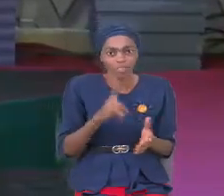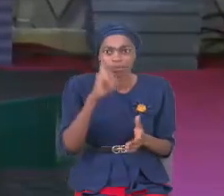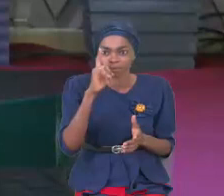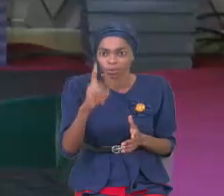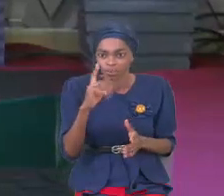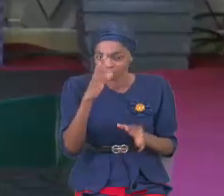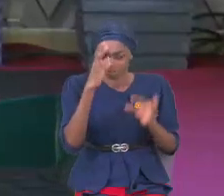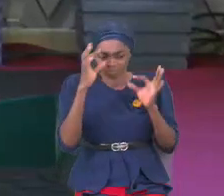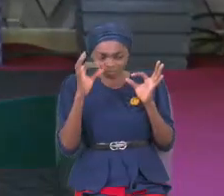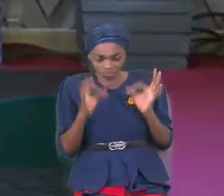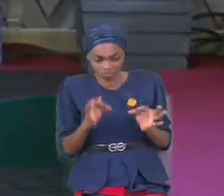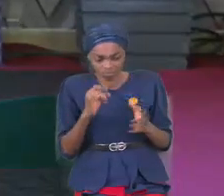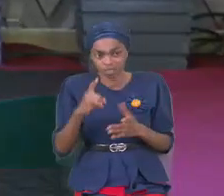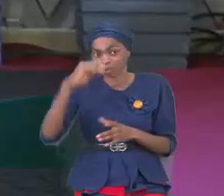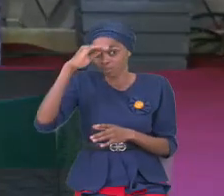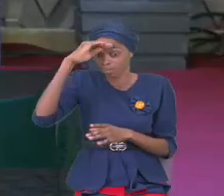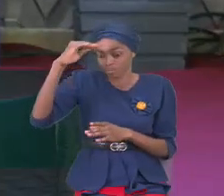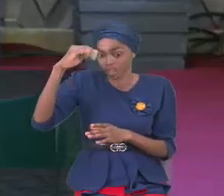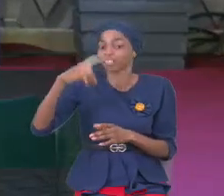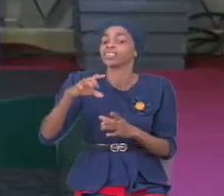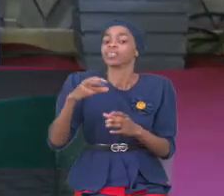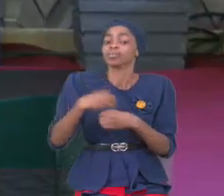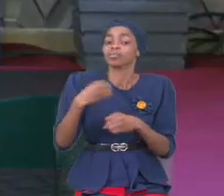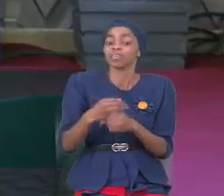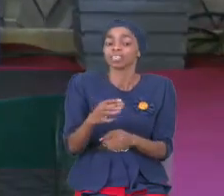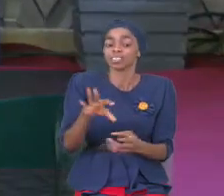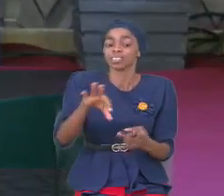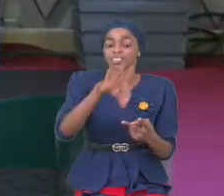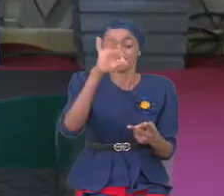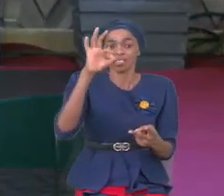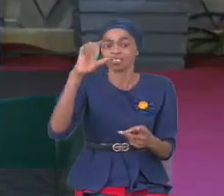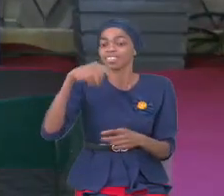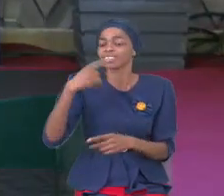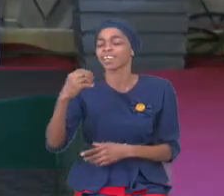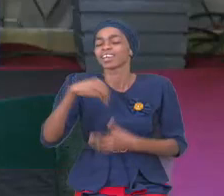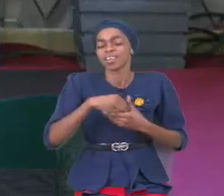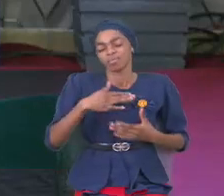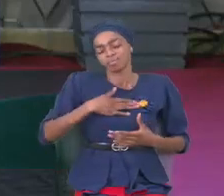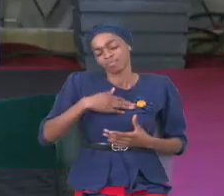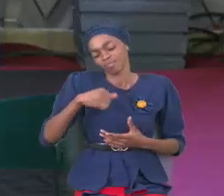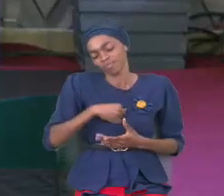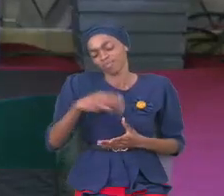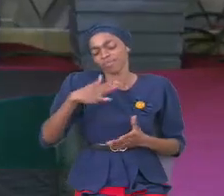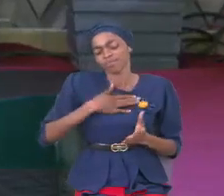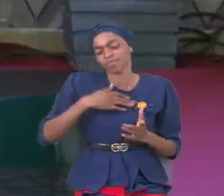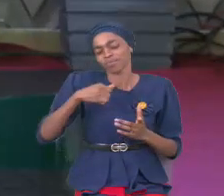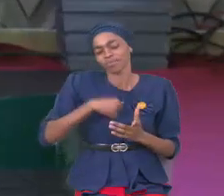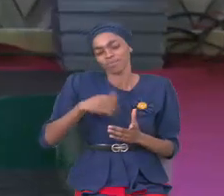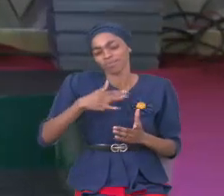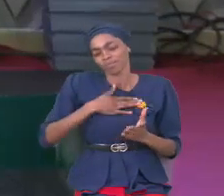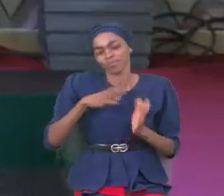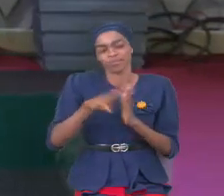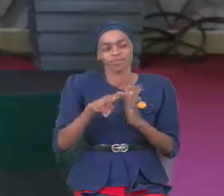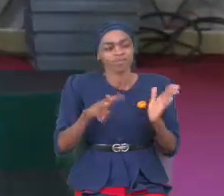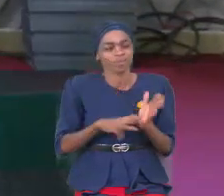the one saying, in myself, by myself, by my will, and by my position, this is what